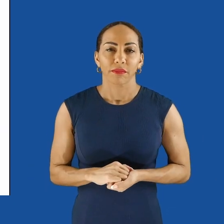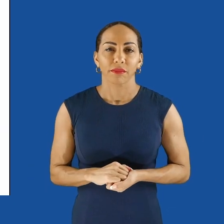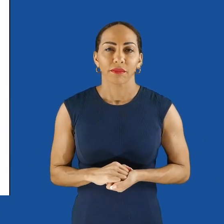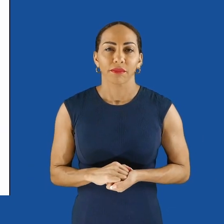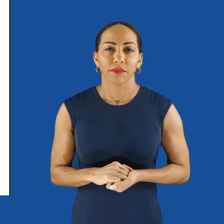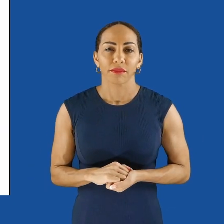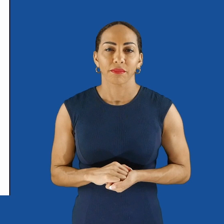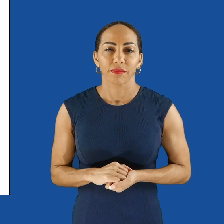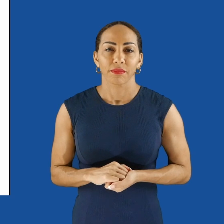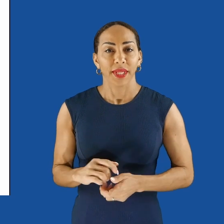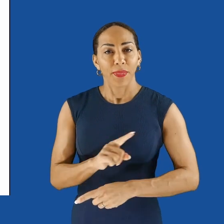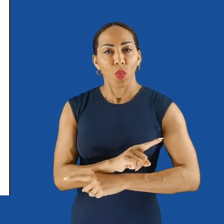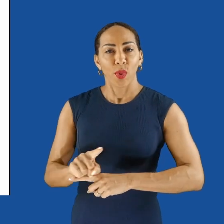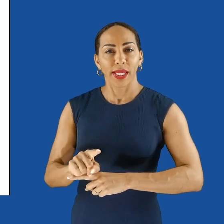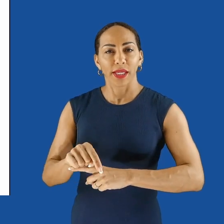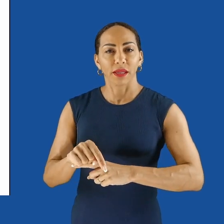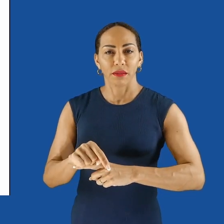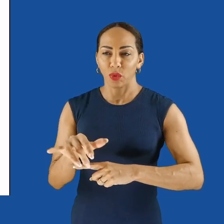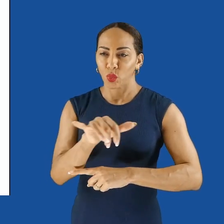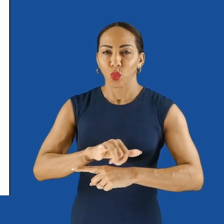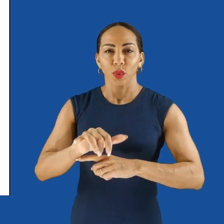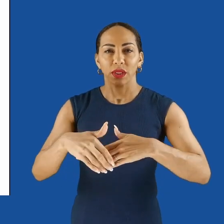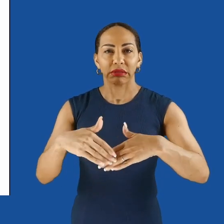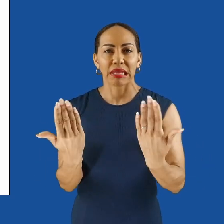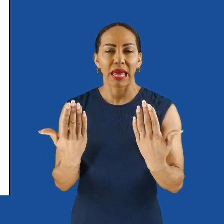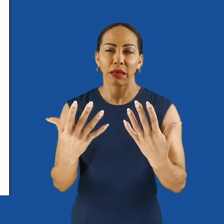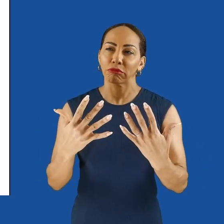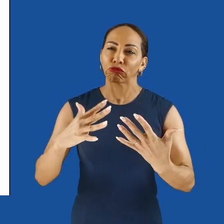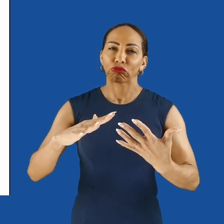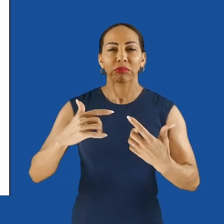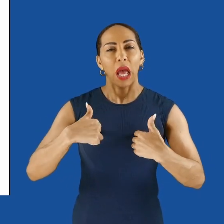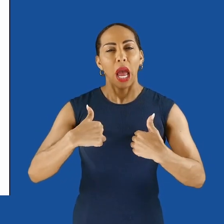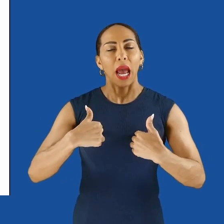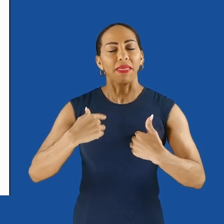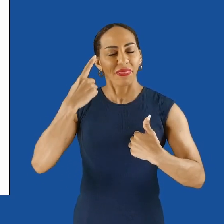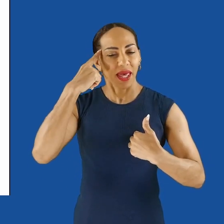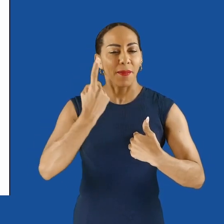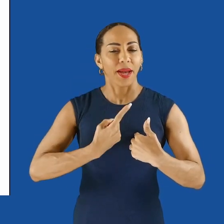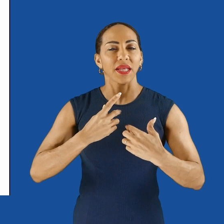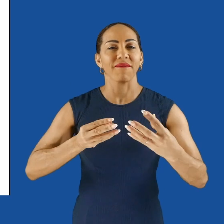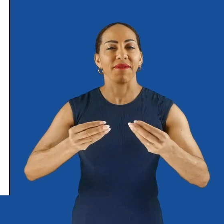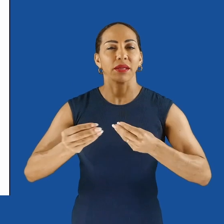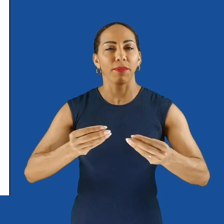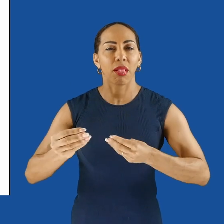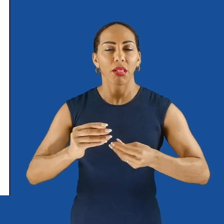Which days of the week do you work? I've worked out that I work flexibly.